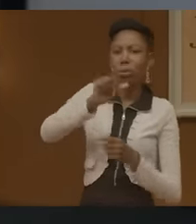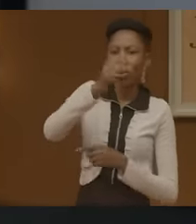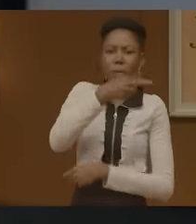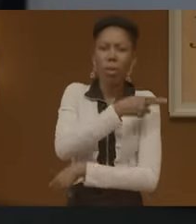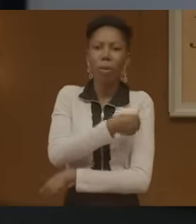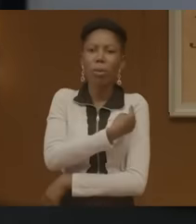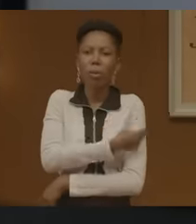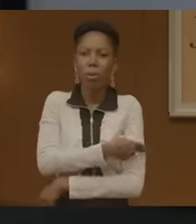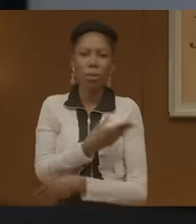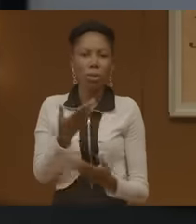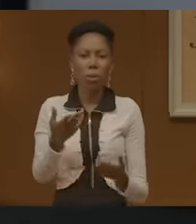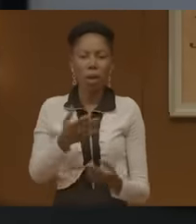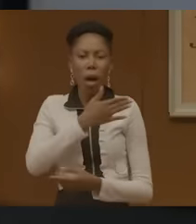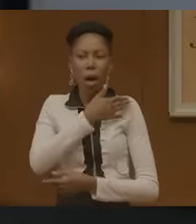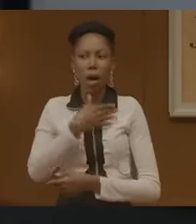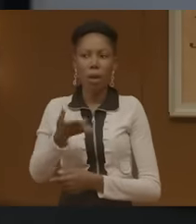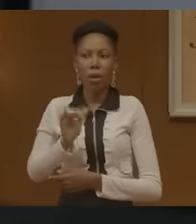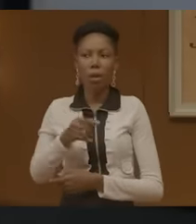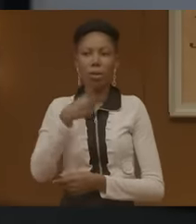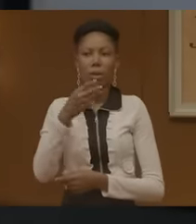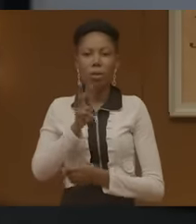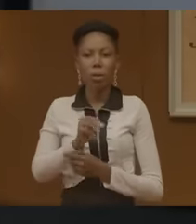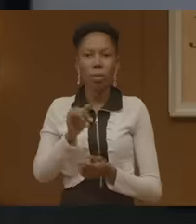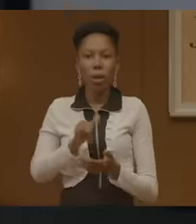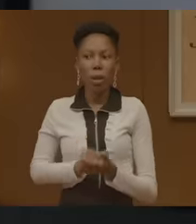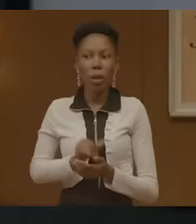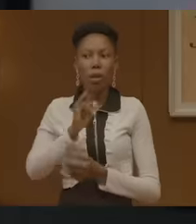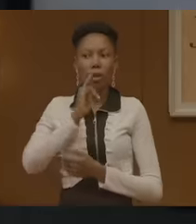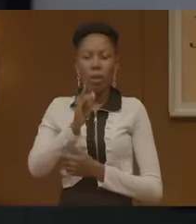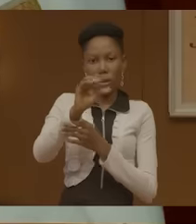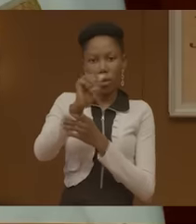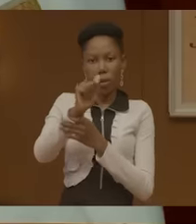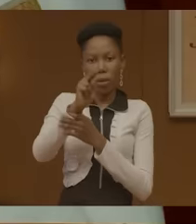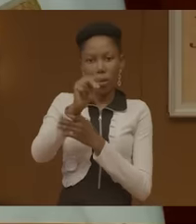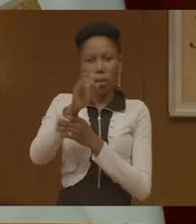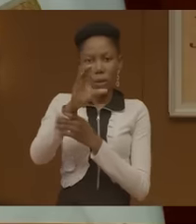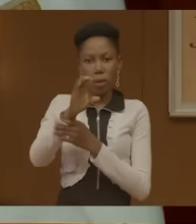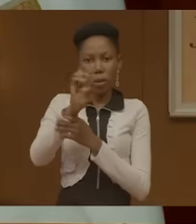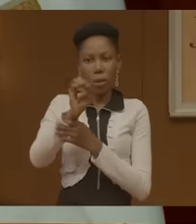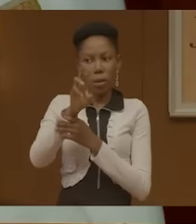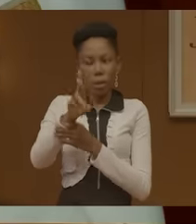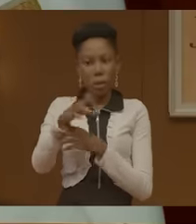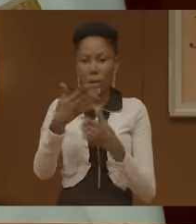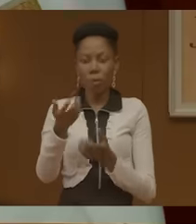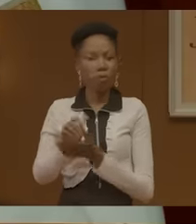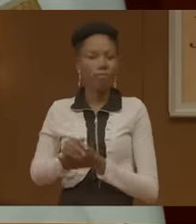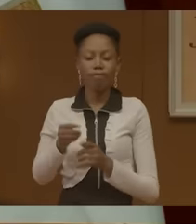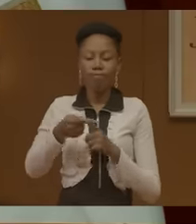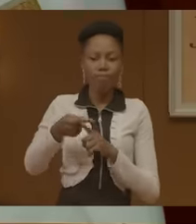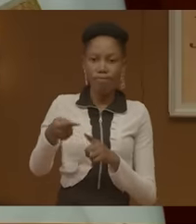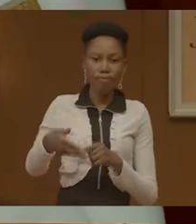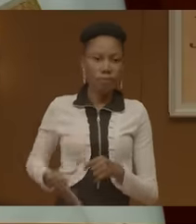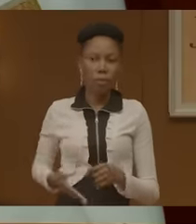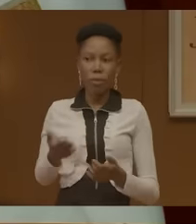like that. That they now told him that it's cancer sore. So he has been just treating